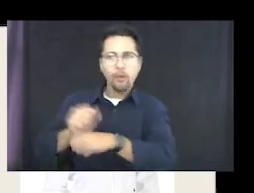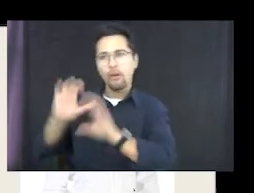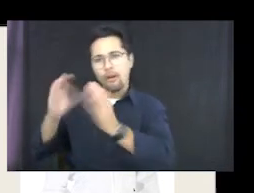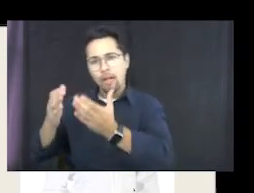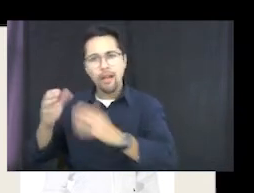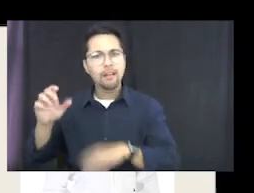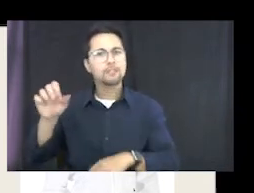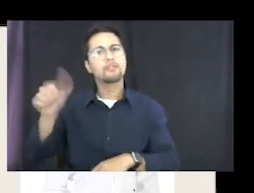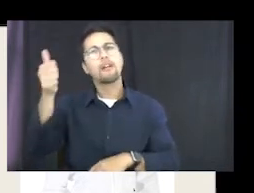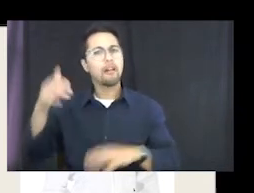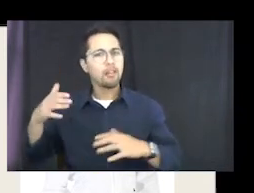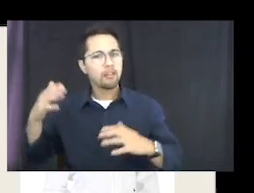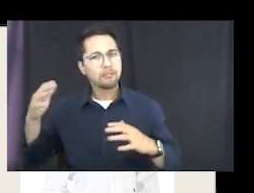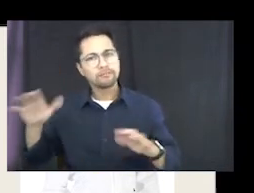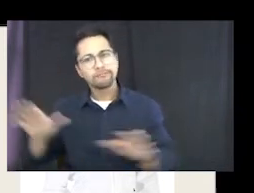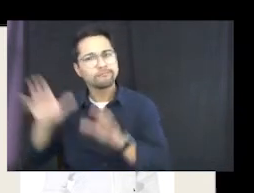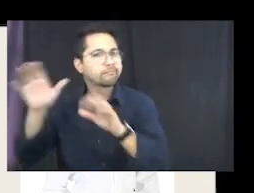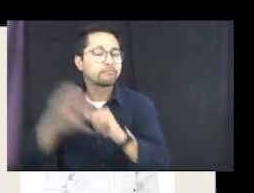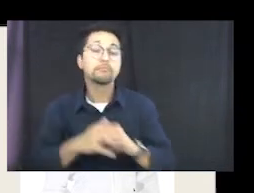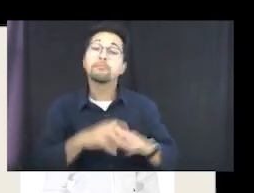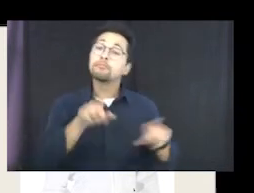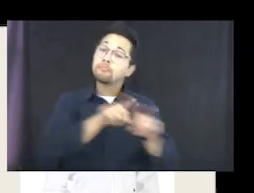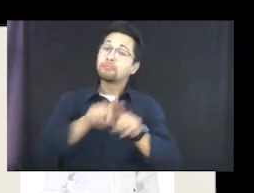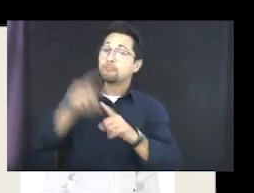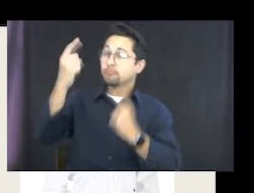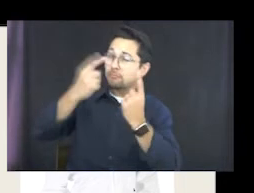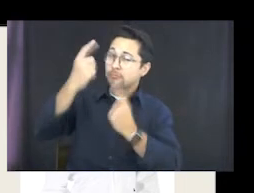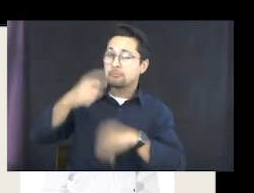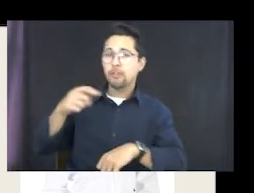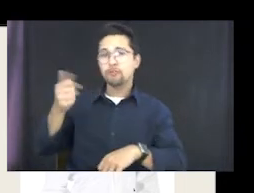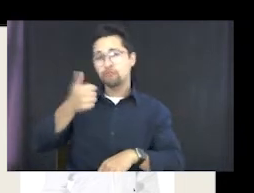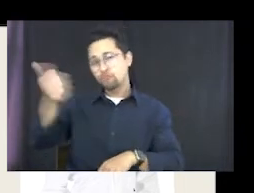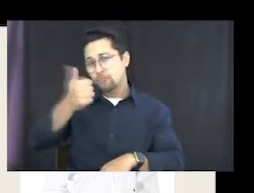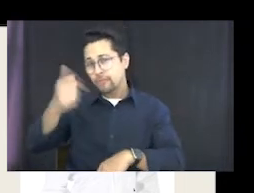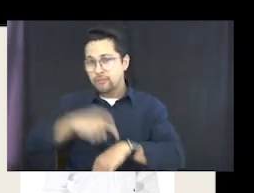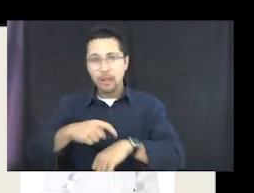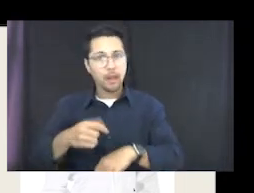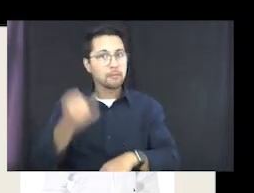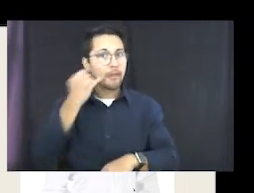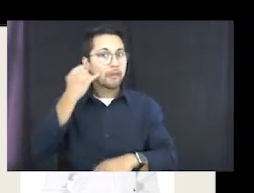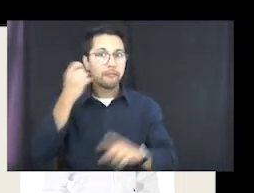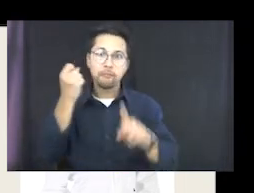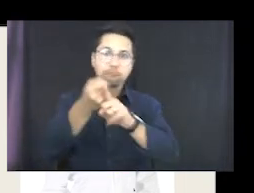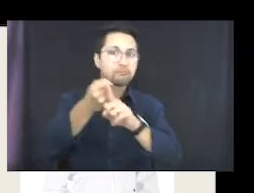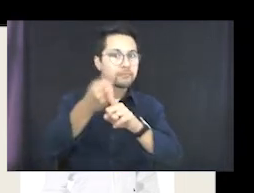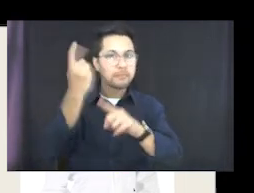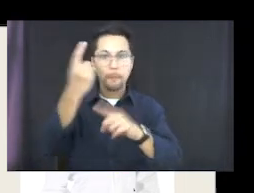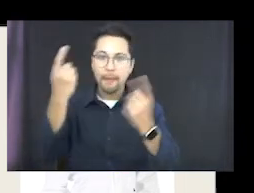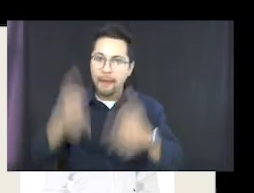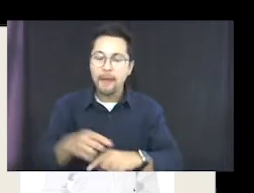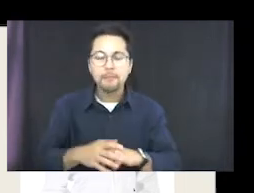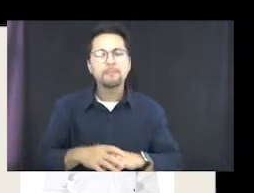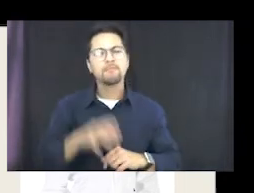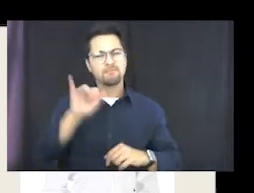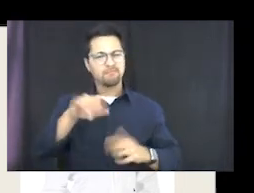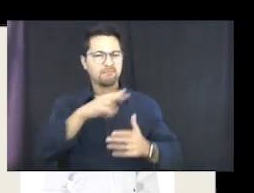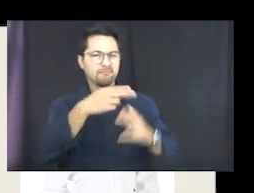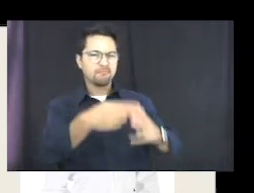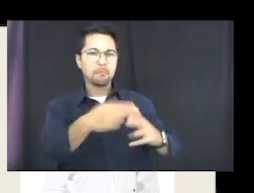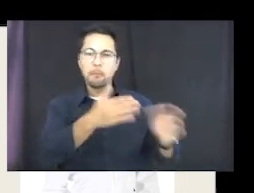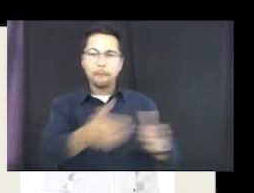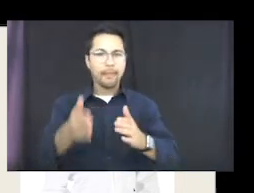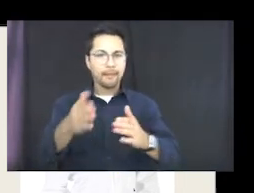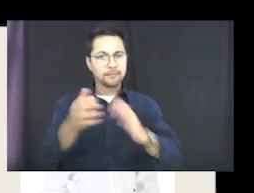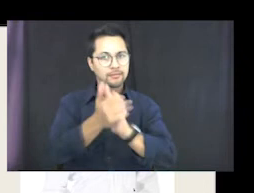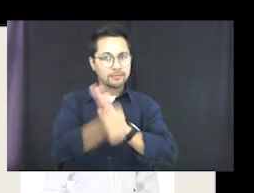have scheduled. You also consider travel time and buffer time in case something happens. These are all of your planning skills. The